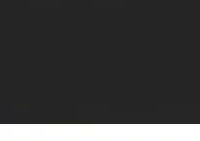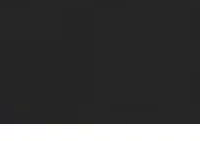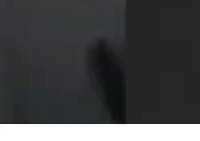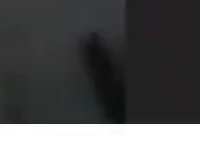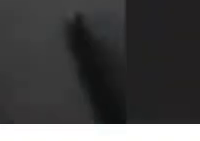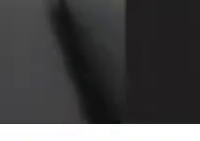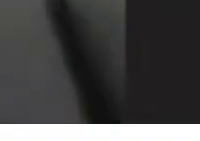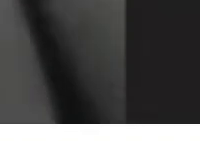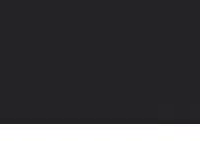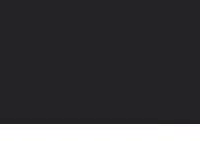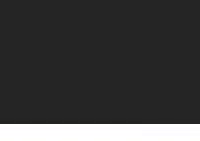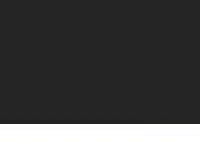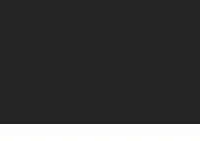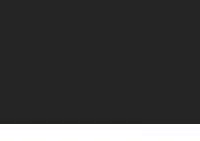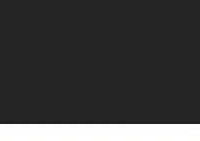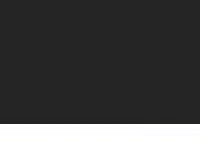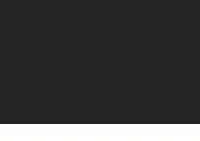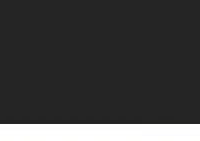No!